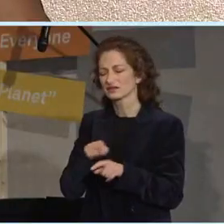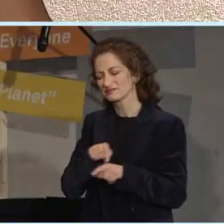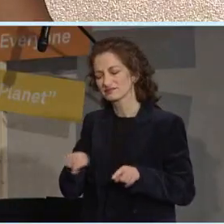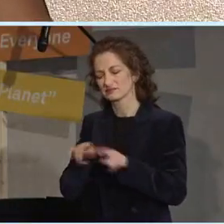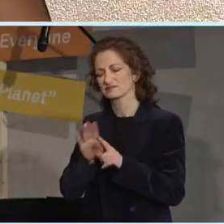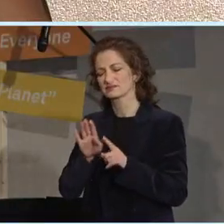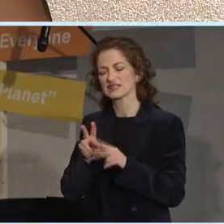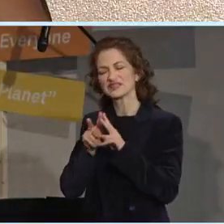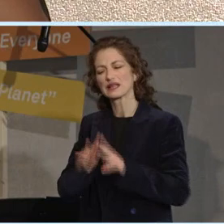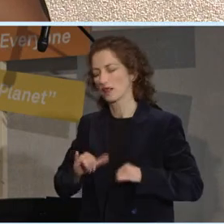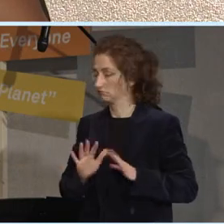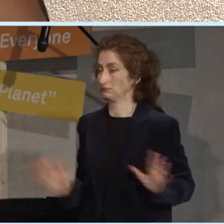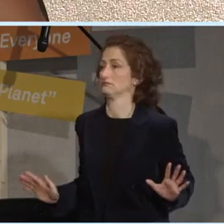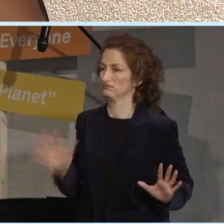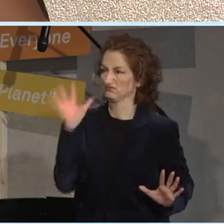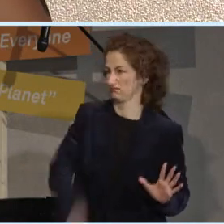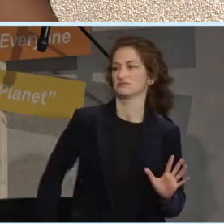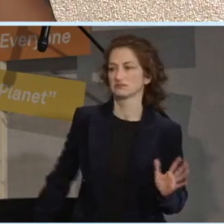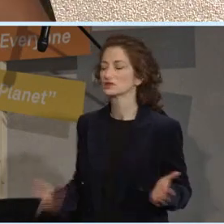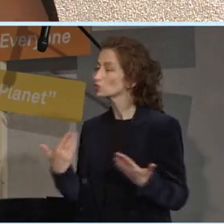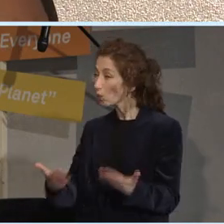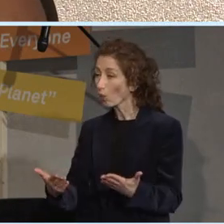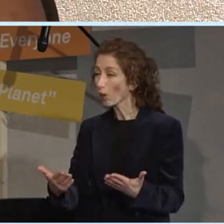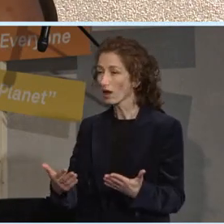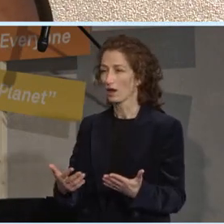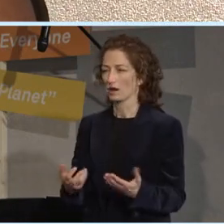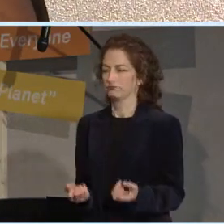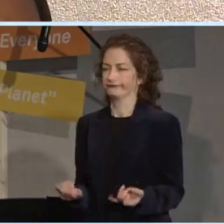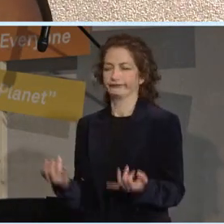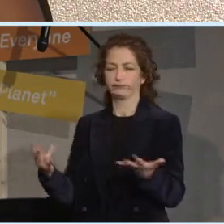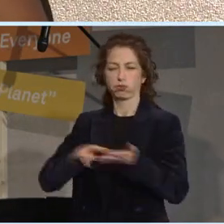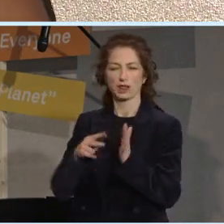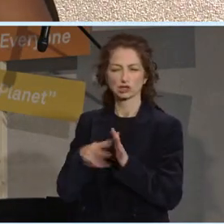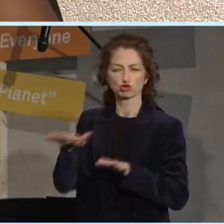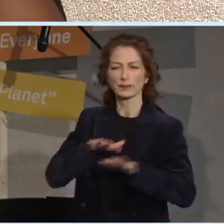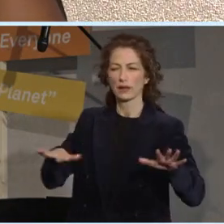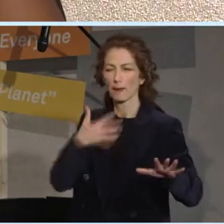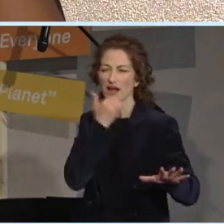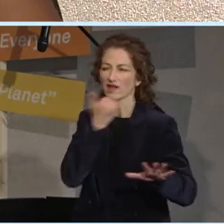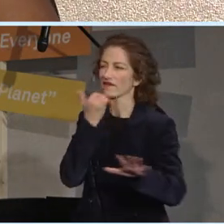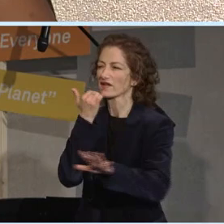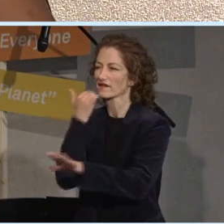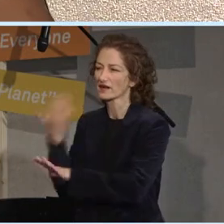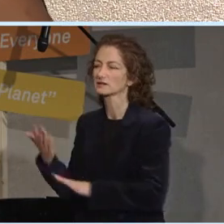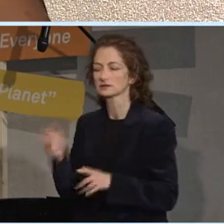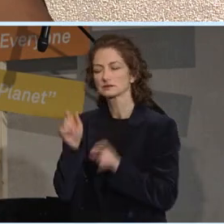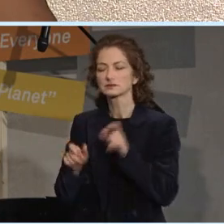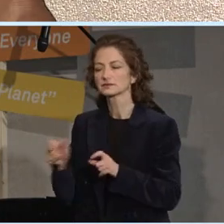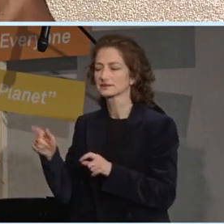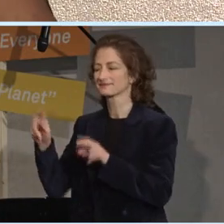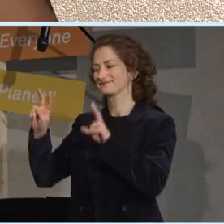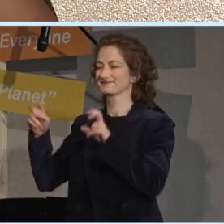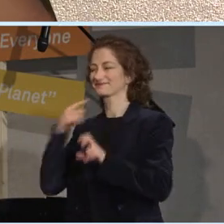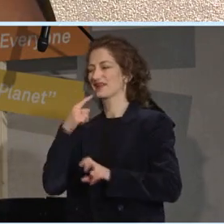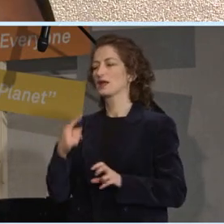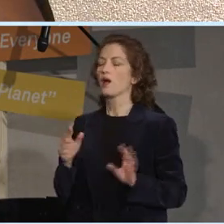In this rapidly deteriorating political environment, new and old democracies have been destabilized by people who've cynically used